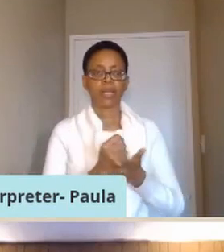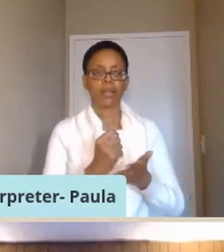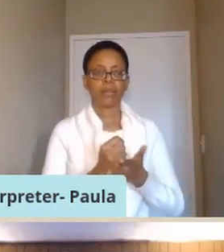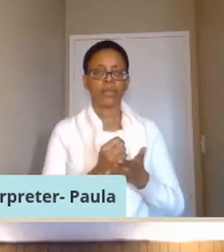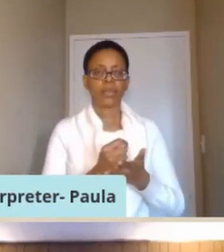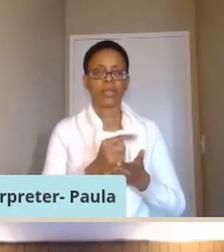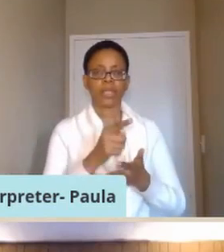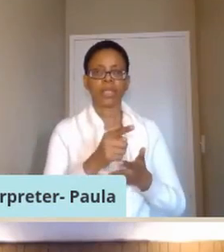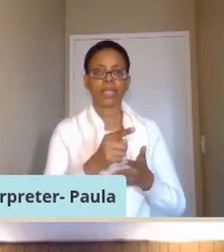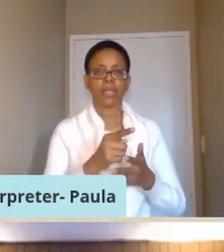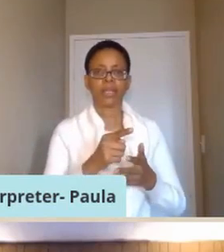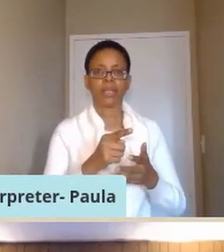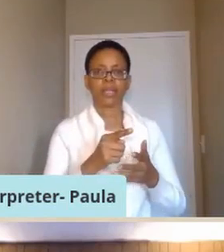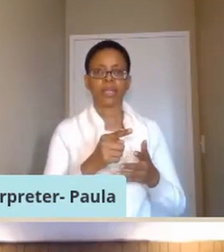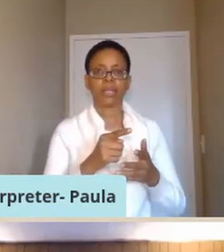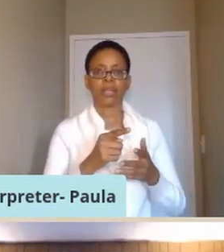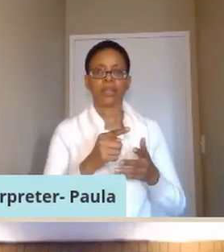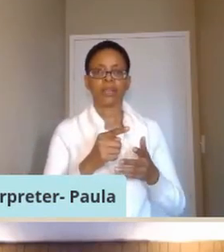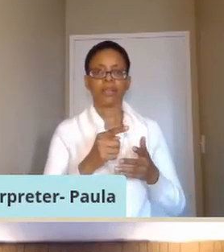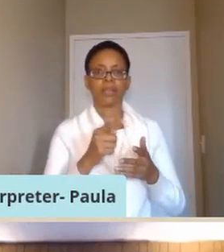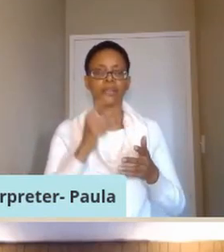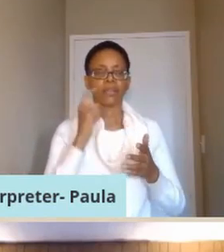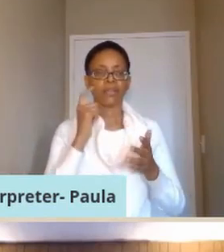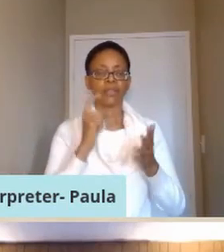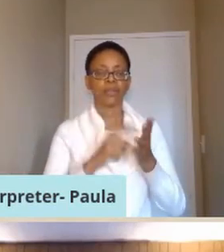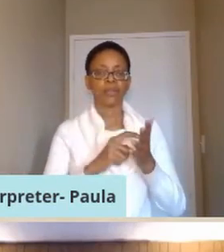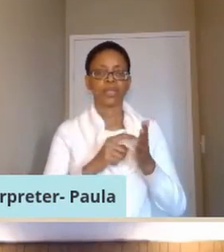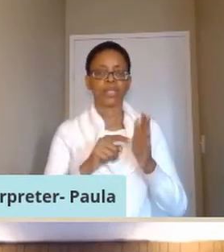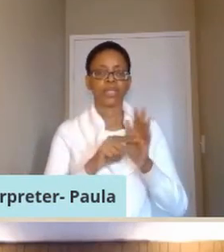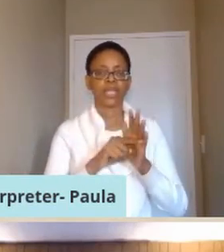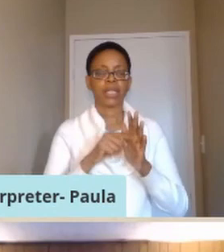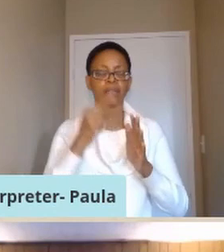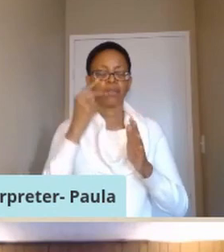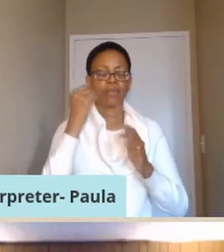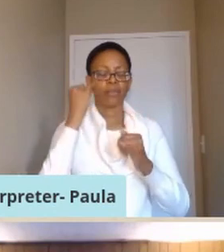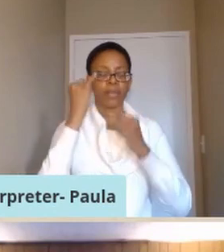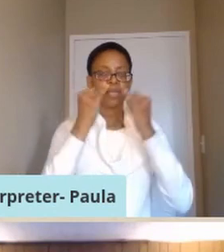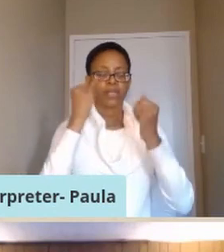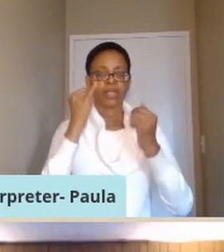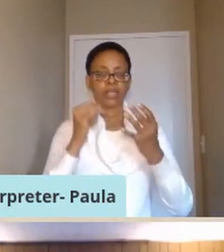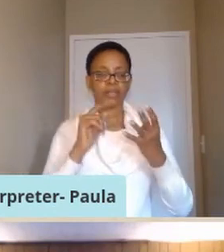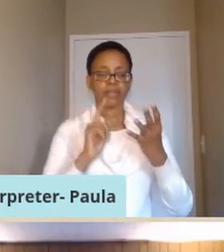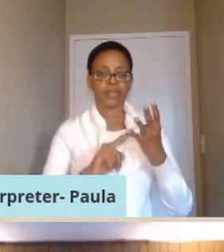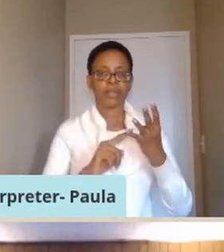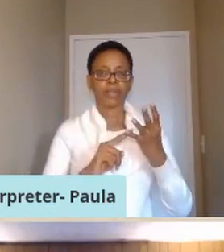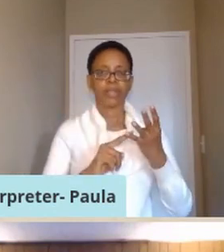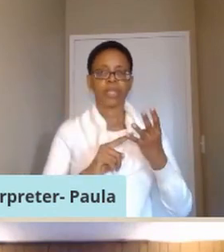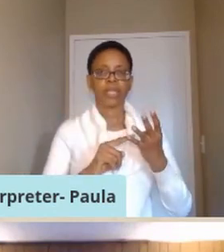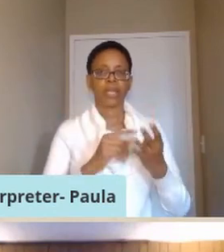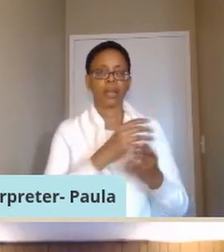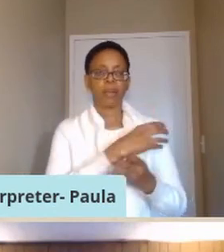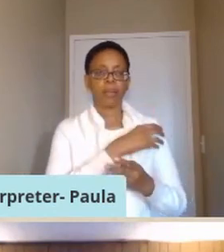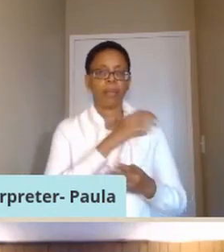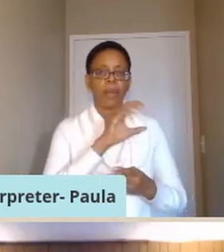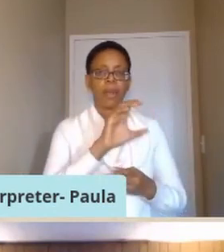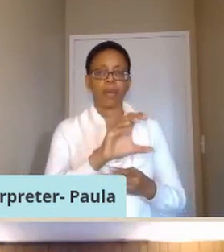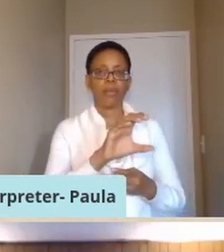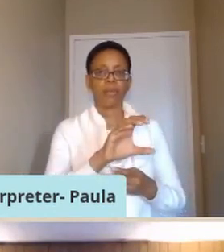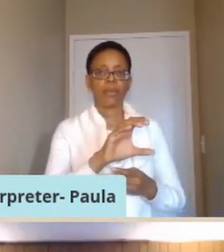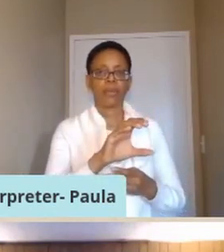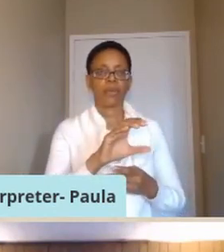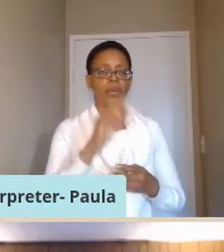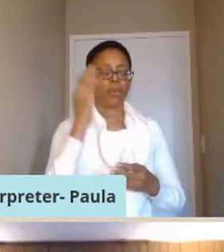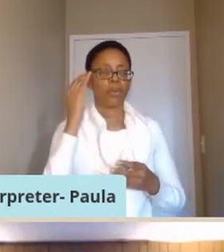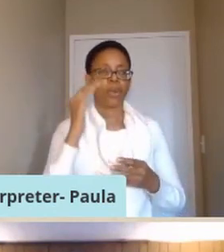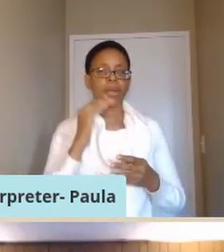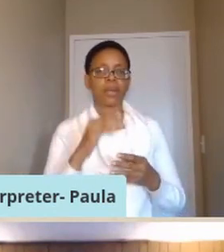the involuntary negative imagination. Finally, one can empower the client by discovering their unused